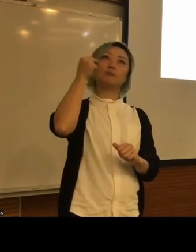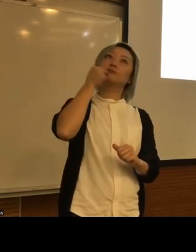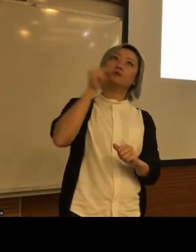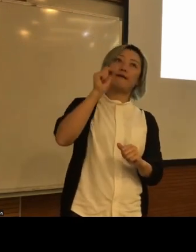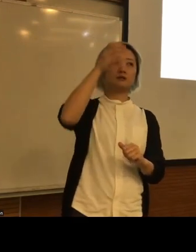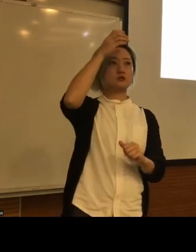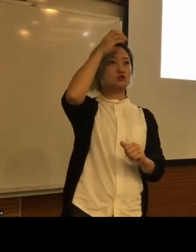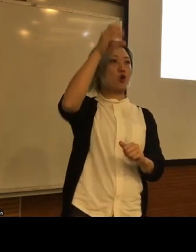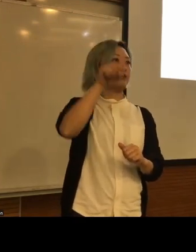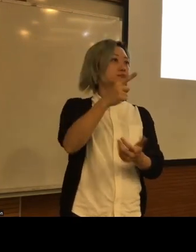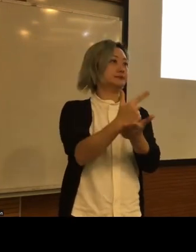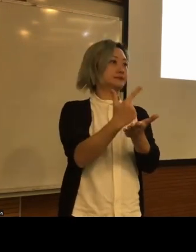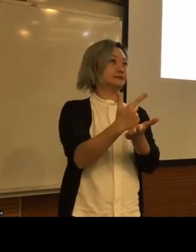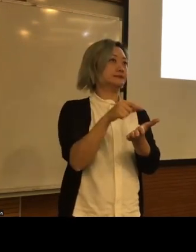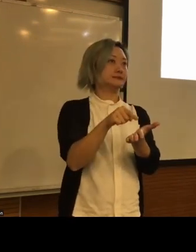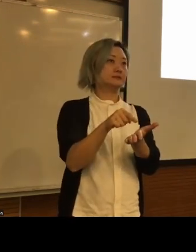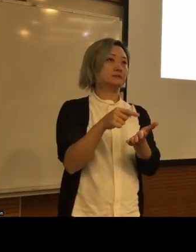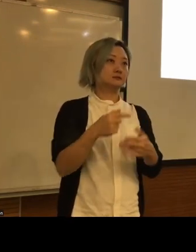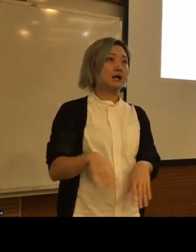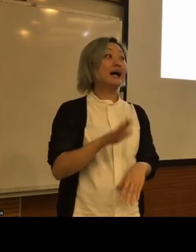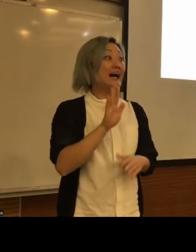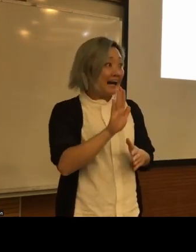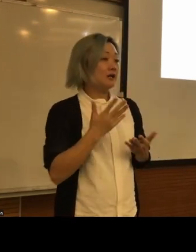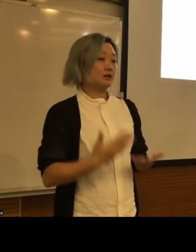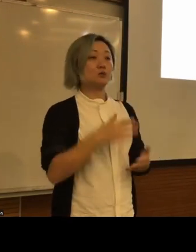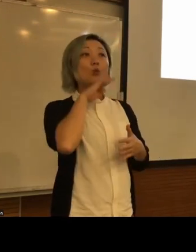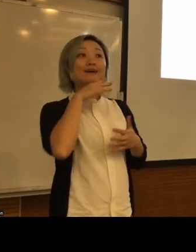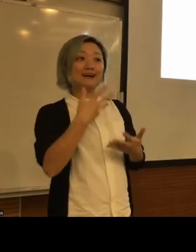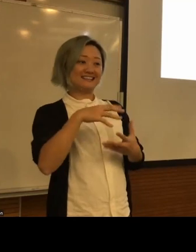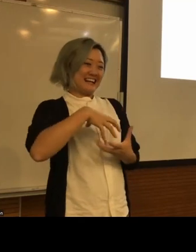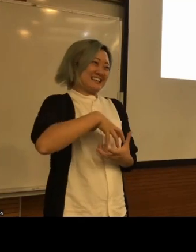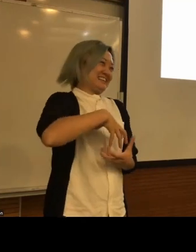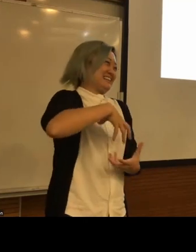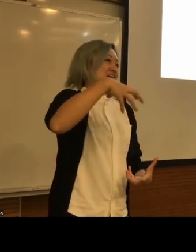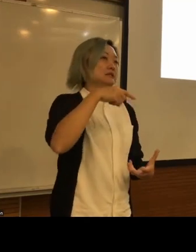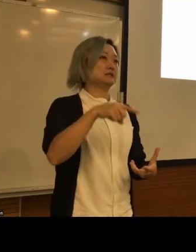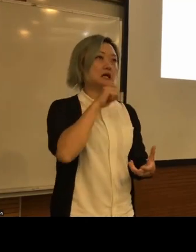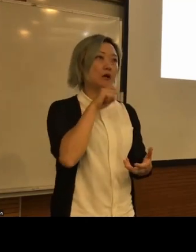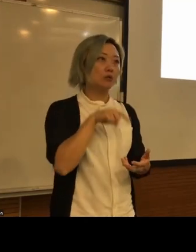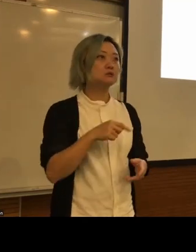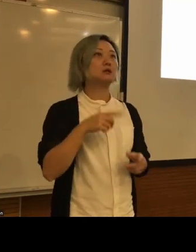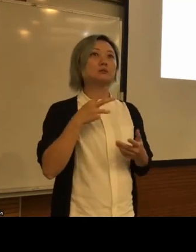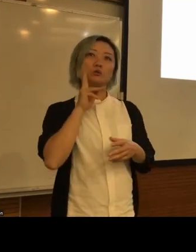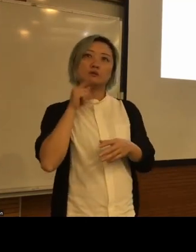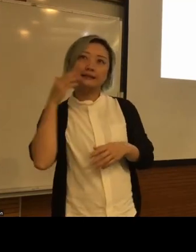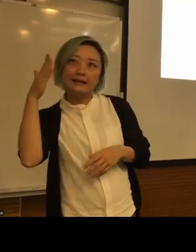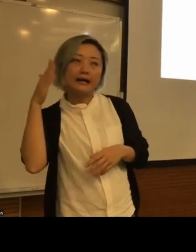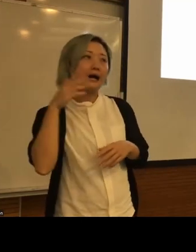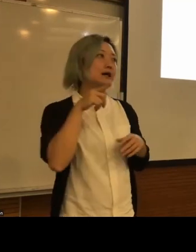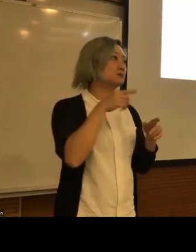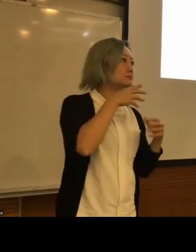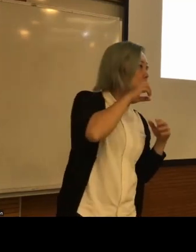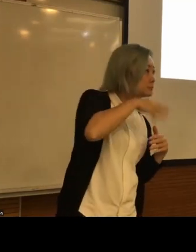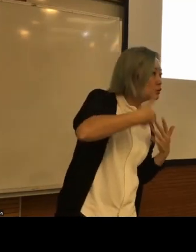reformulation. But if you're under high pressure, because both understanding and production are difficult, then I